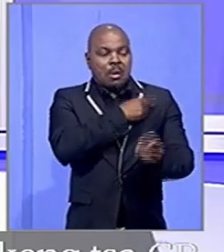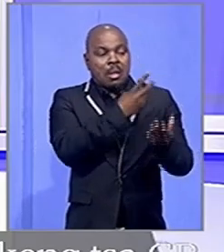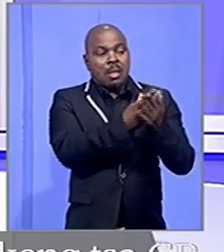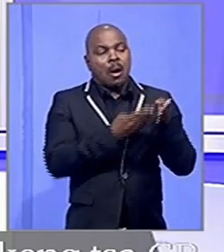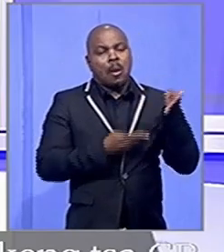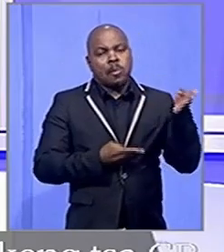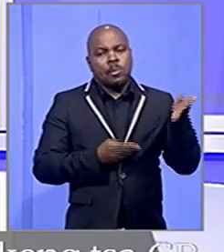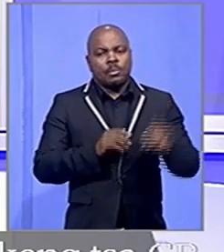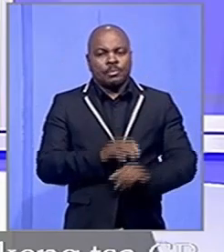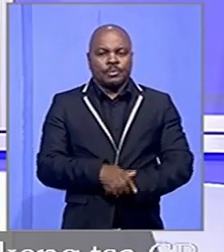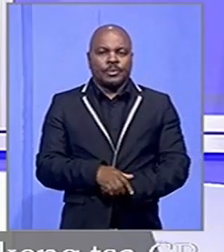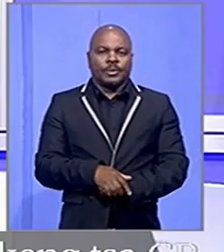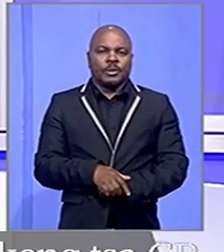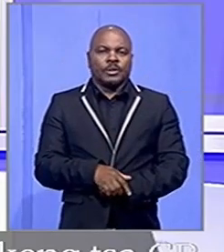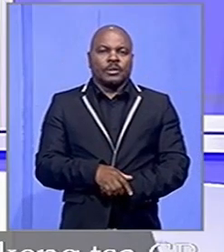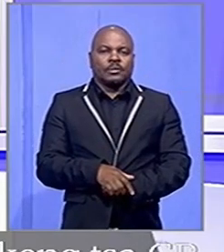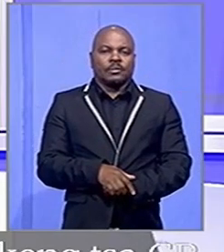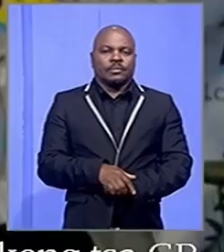bookelong.